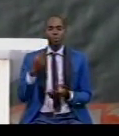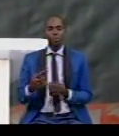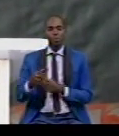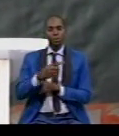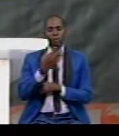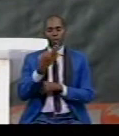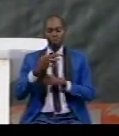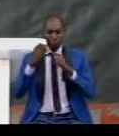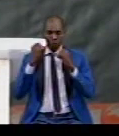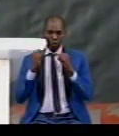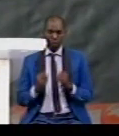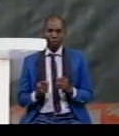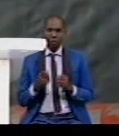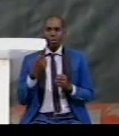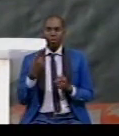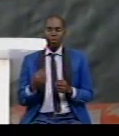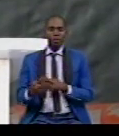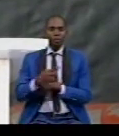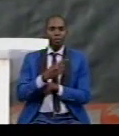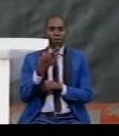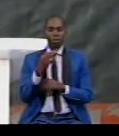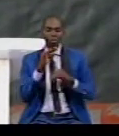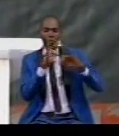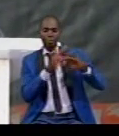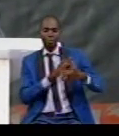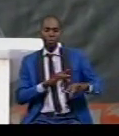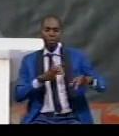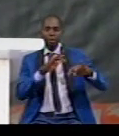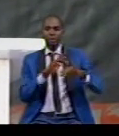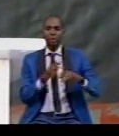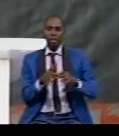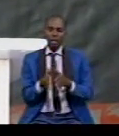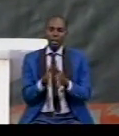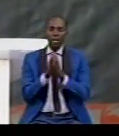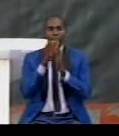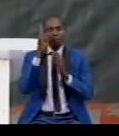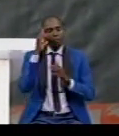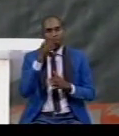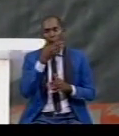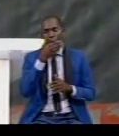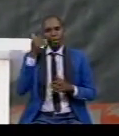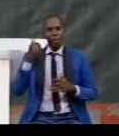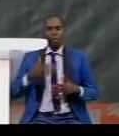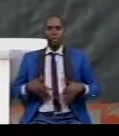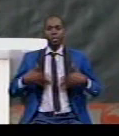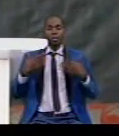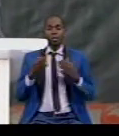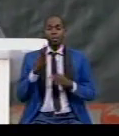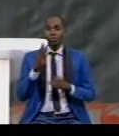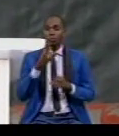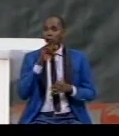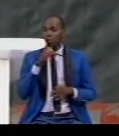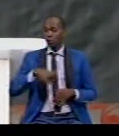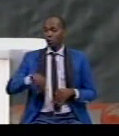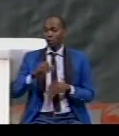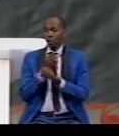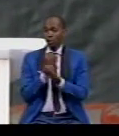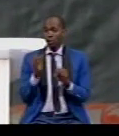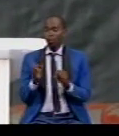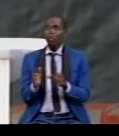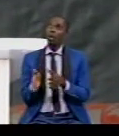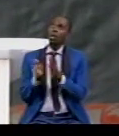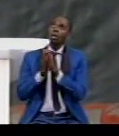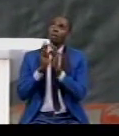authority. Believe that authority. Confess that authority, the authority